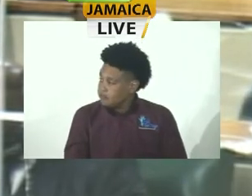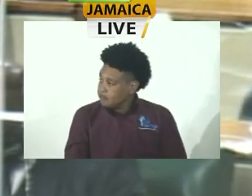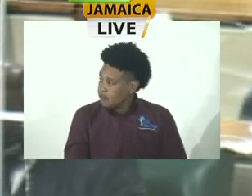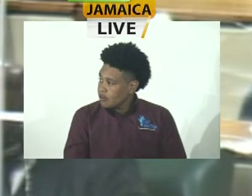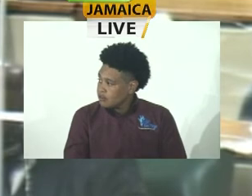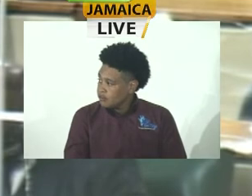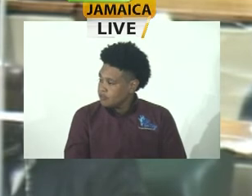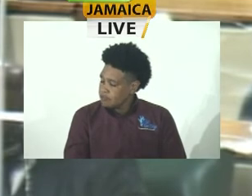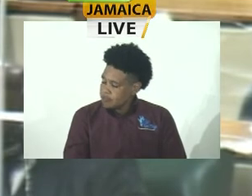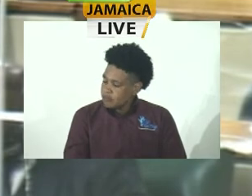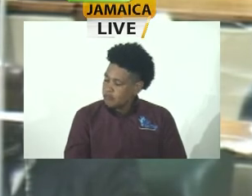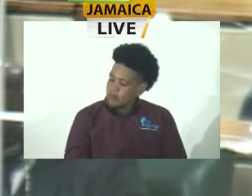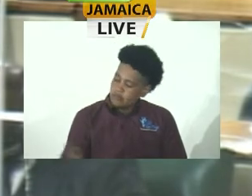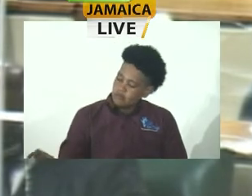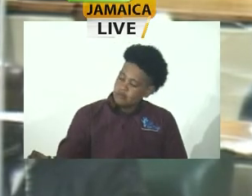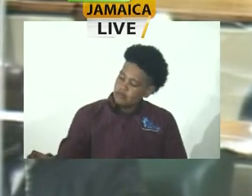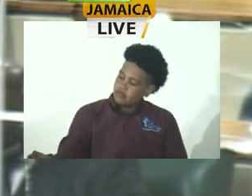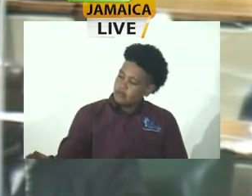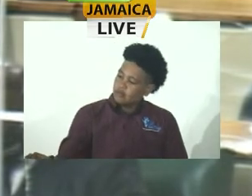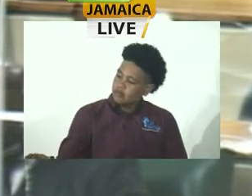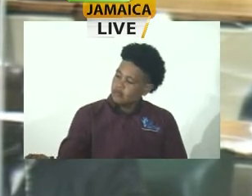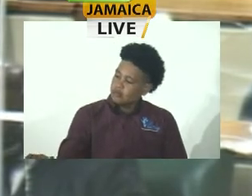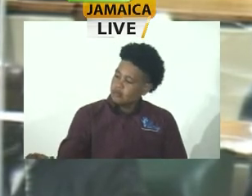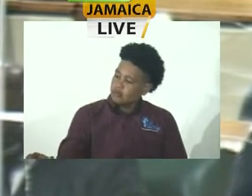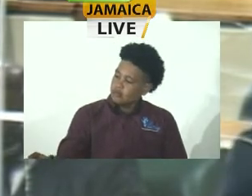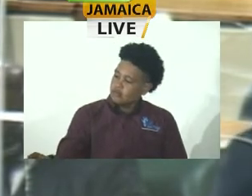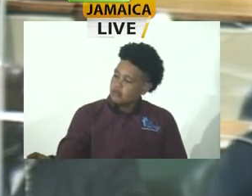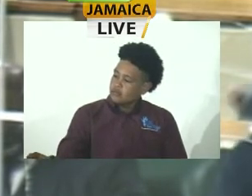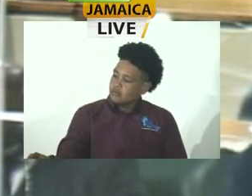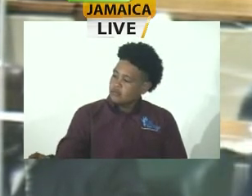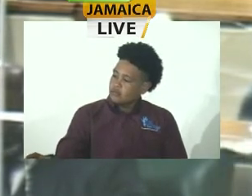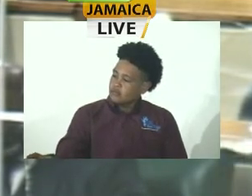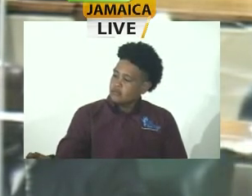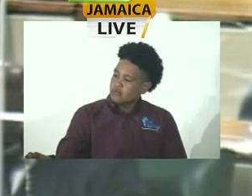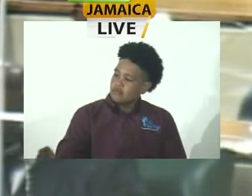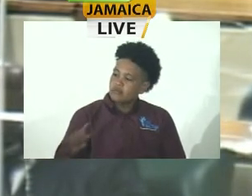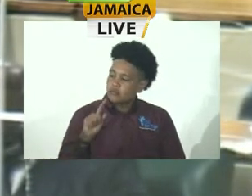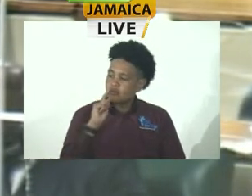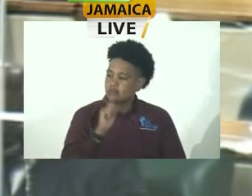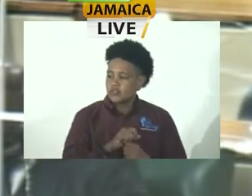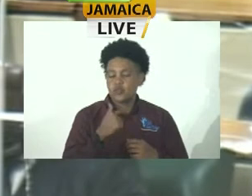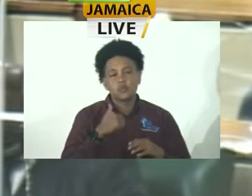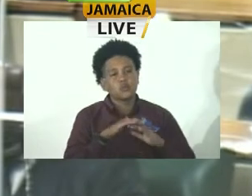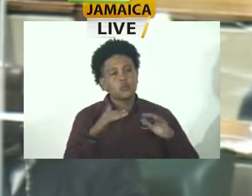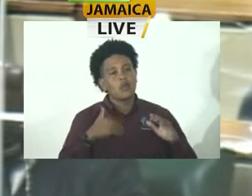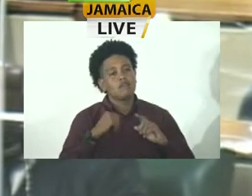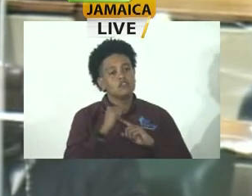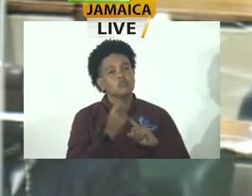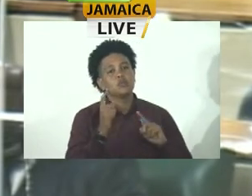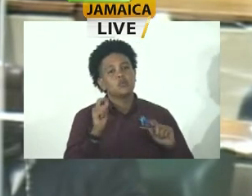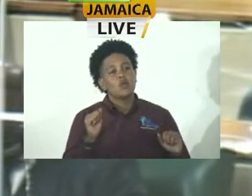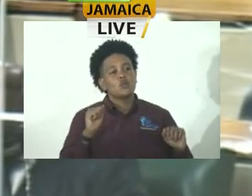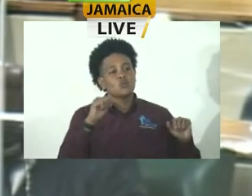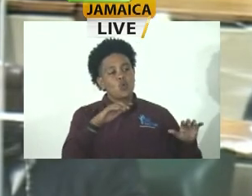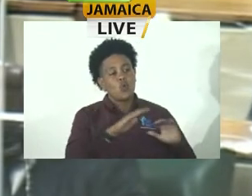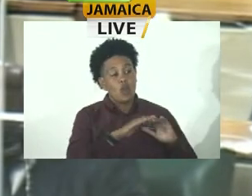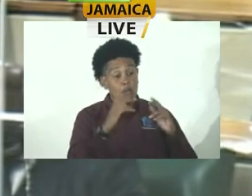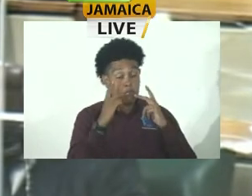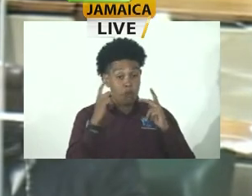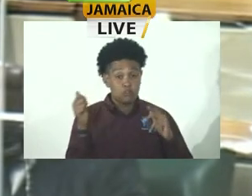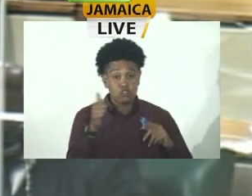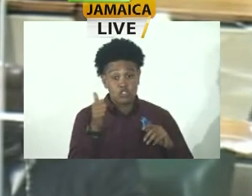ensure that we don't have a situation where we have crowding on public transportation by our school